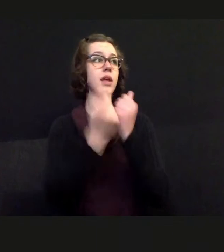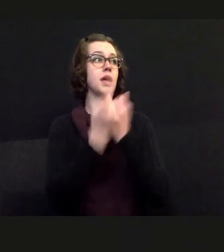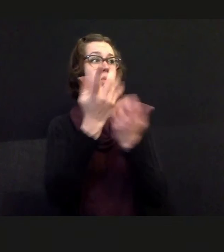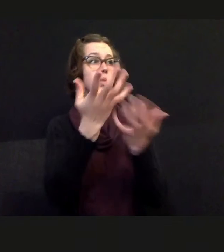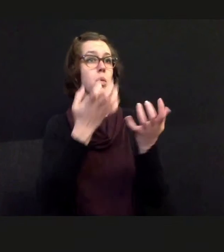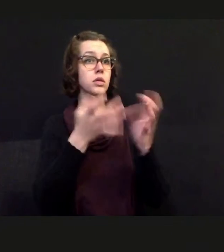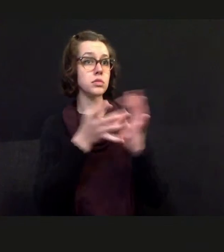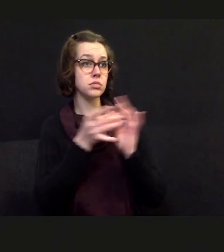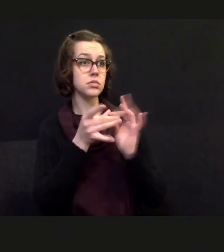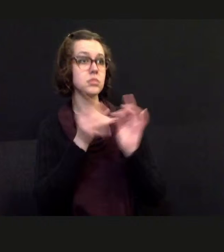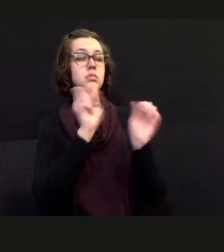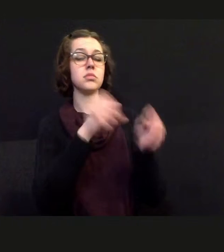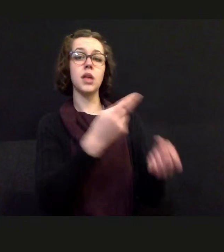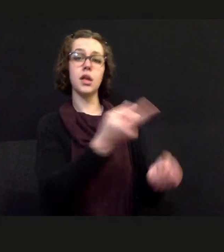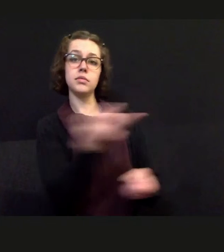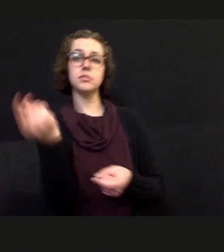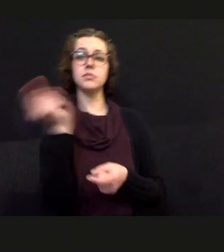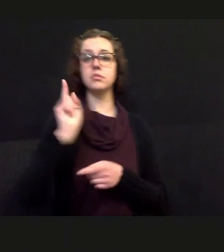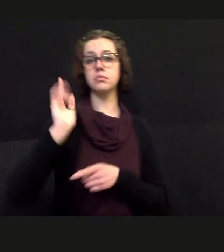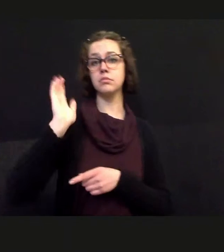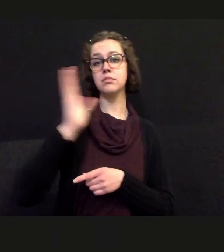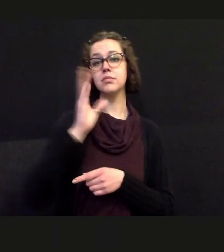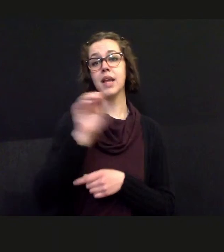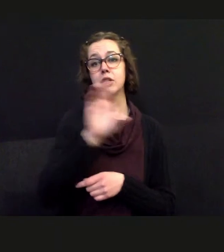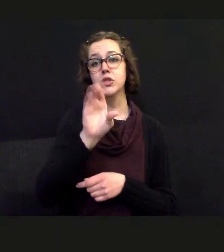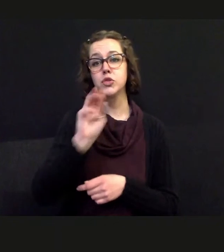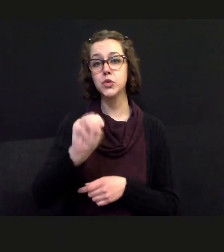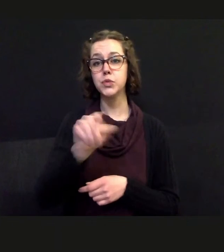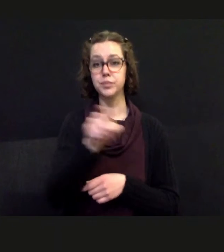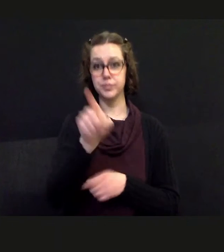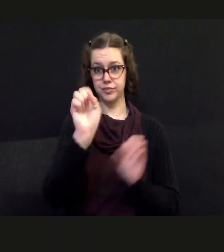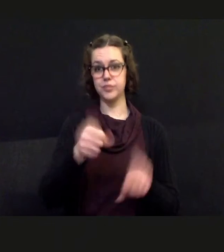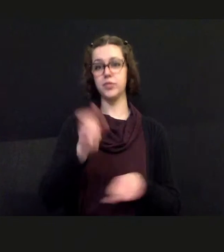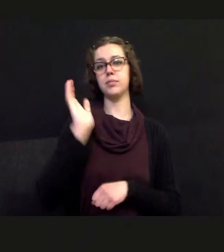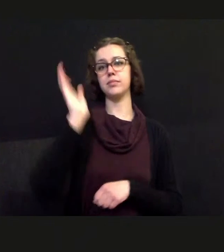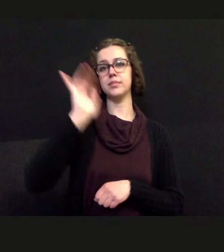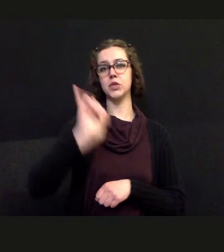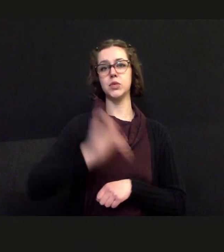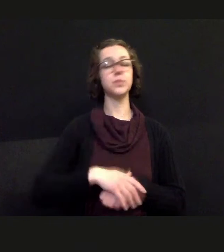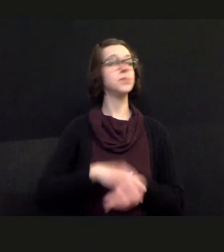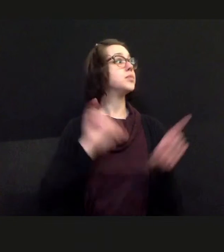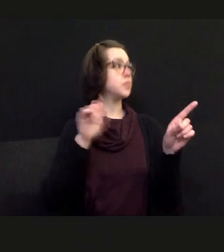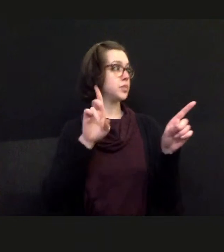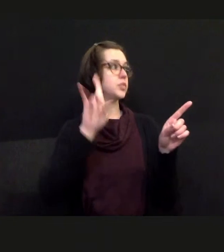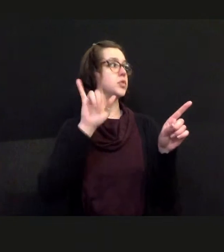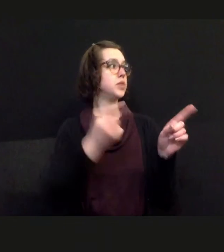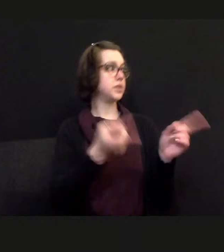And of course, anyone on Zoom is as well. Yeah, Judy, come on up.